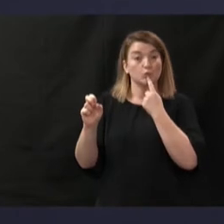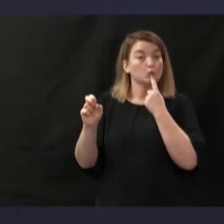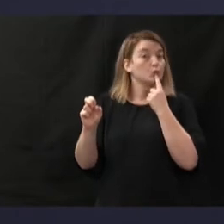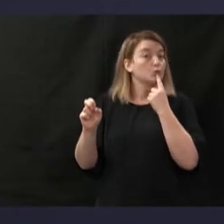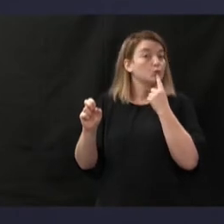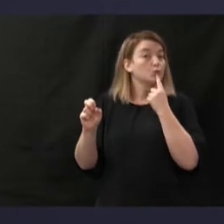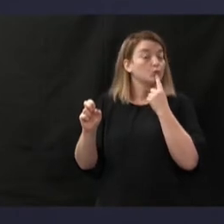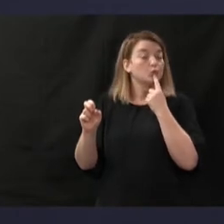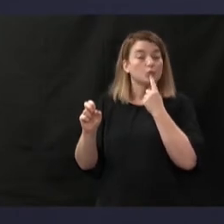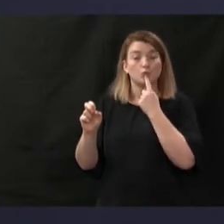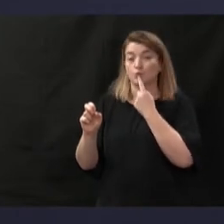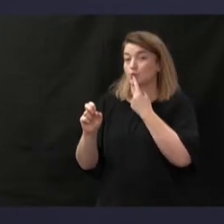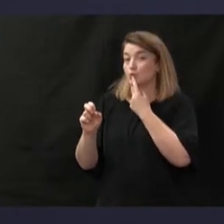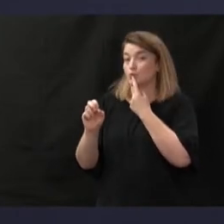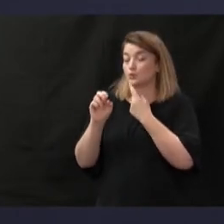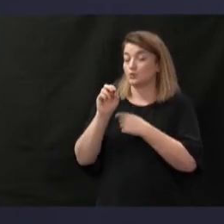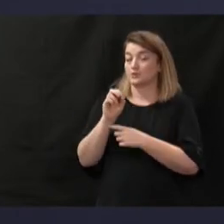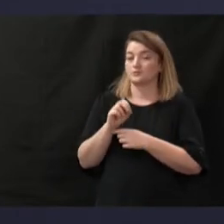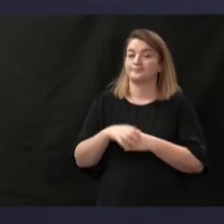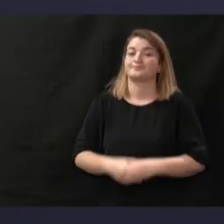of round in do?